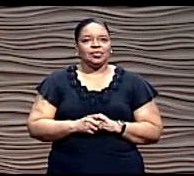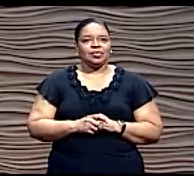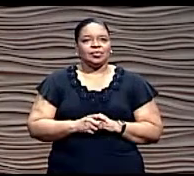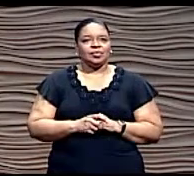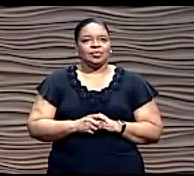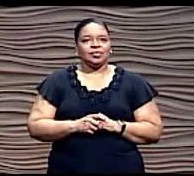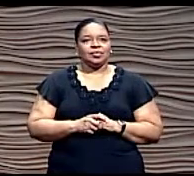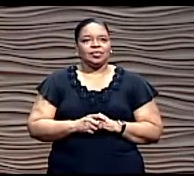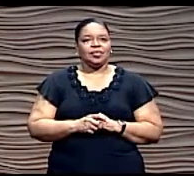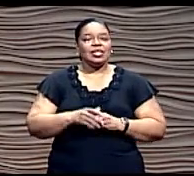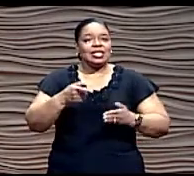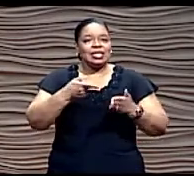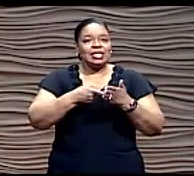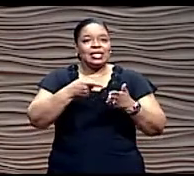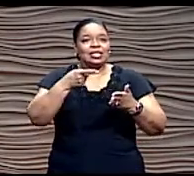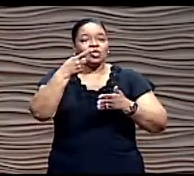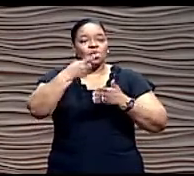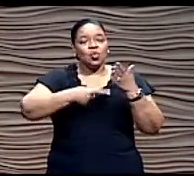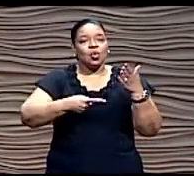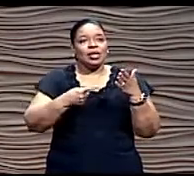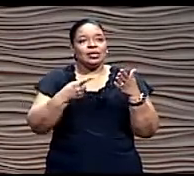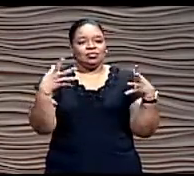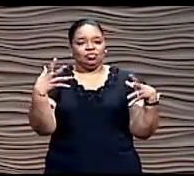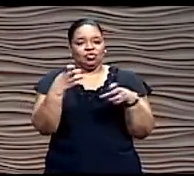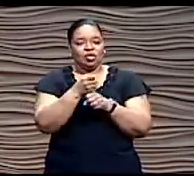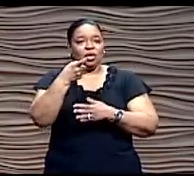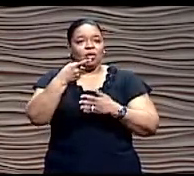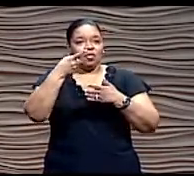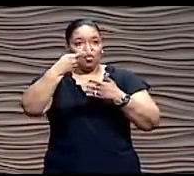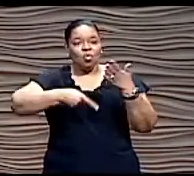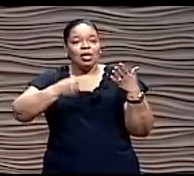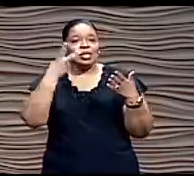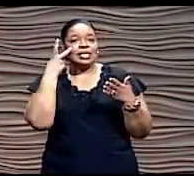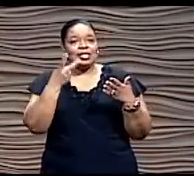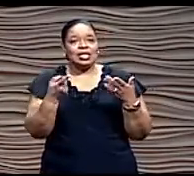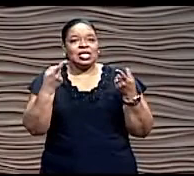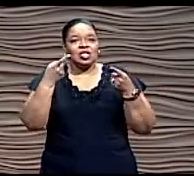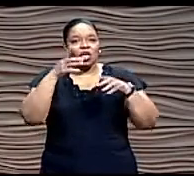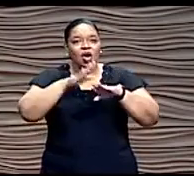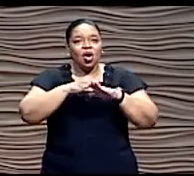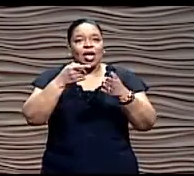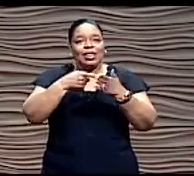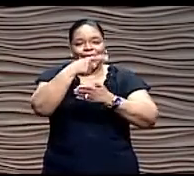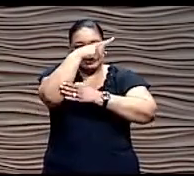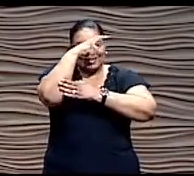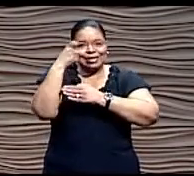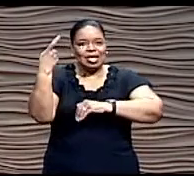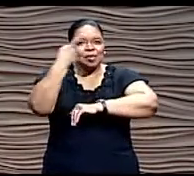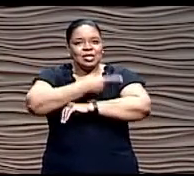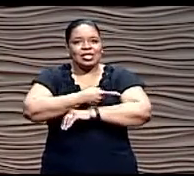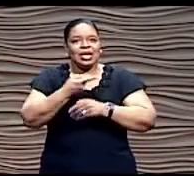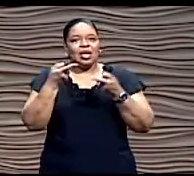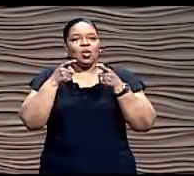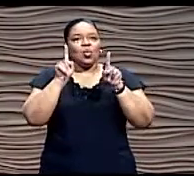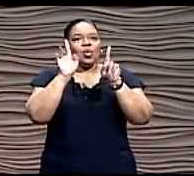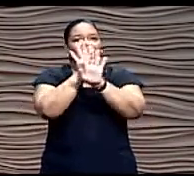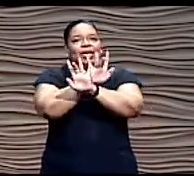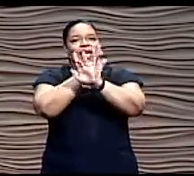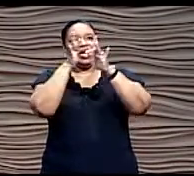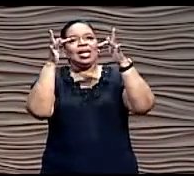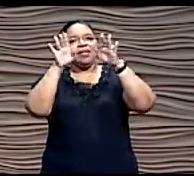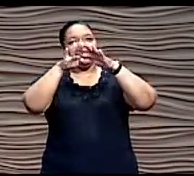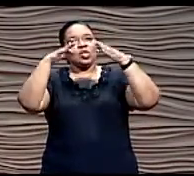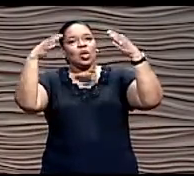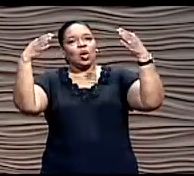some of what he sees on this summer day when the heavens split open and there is a